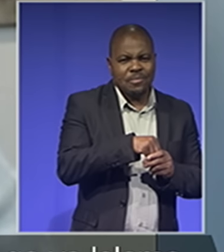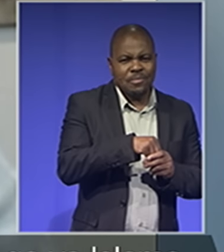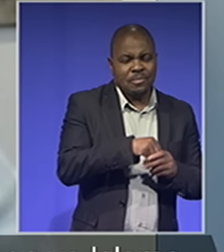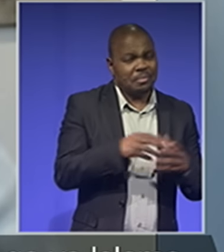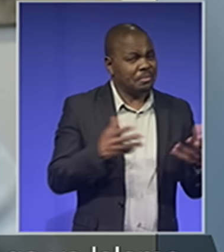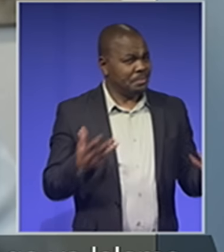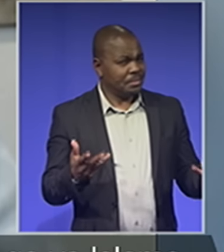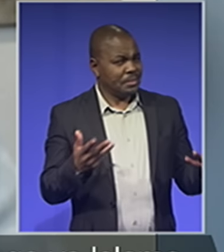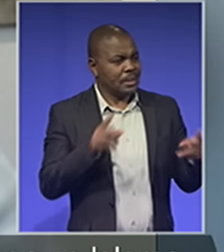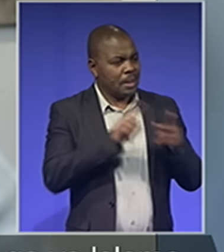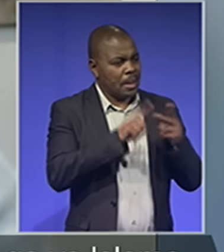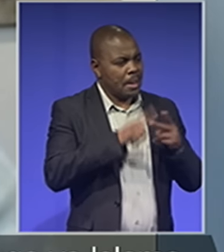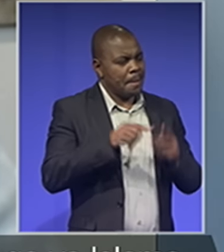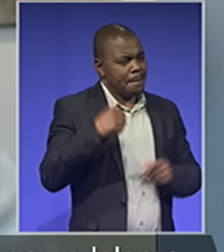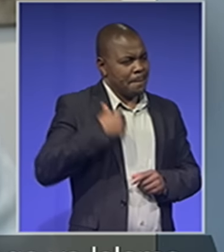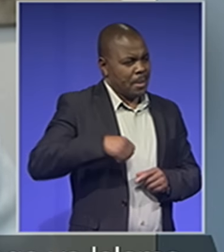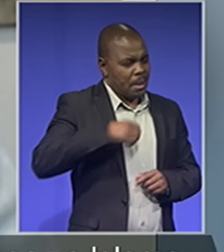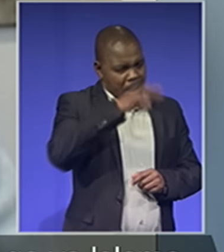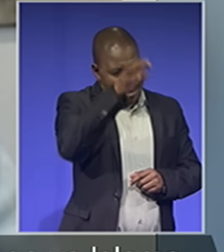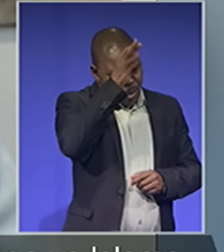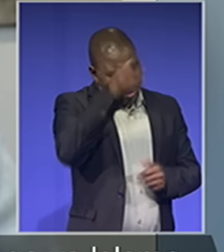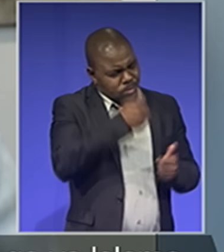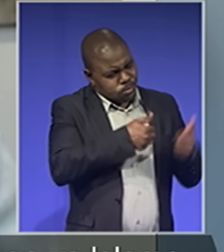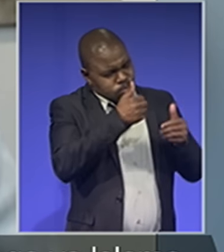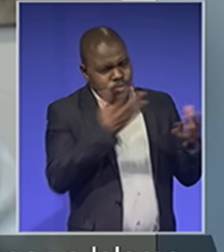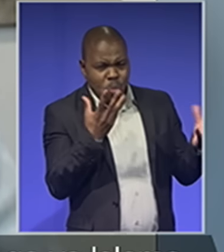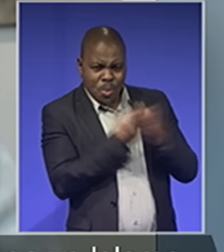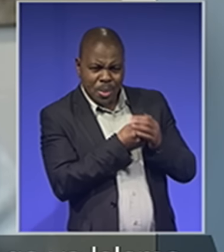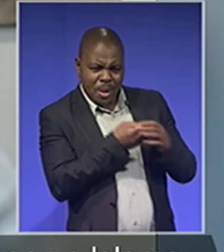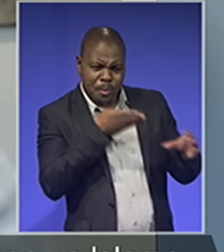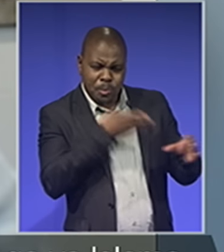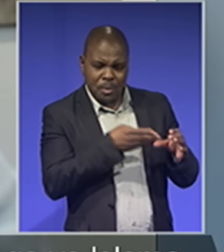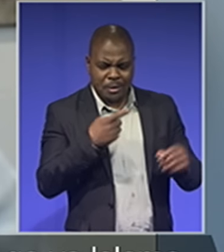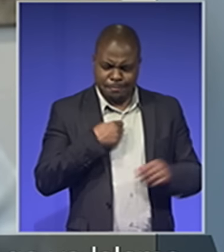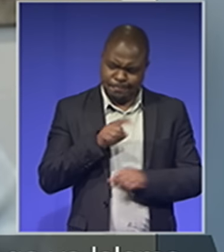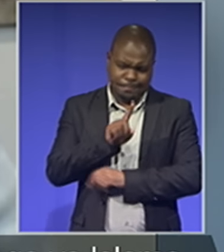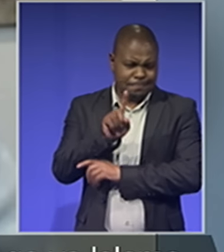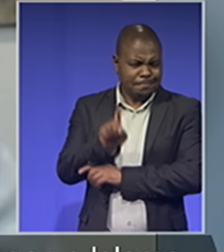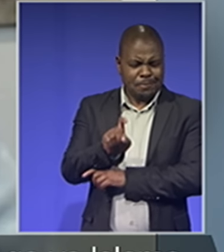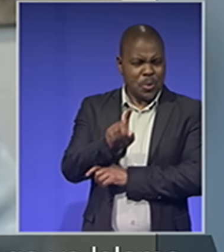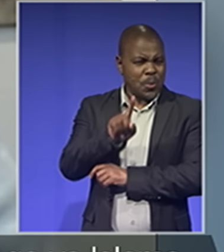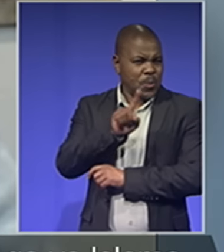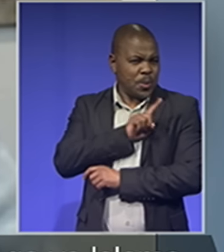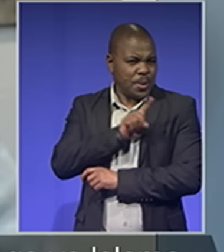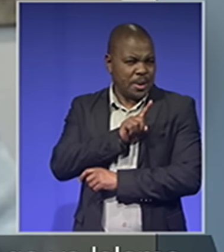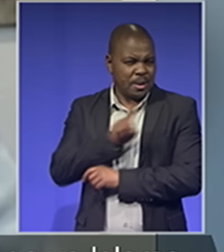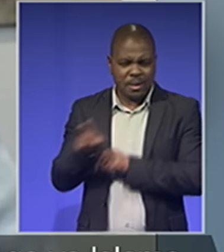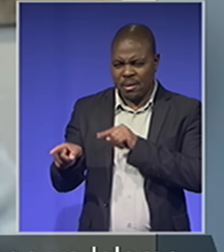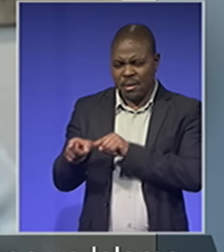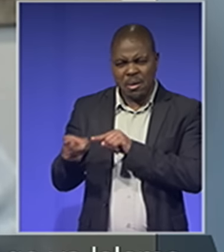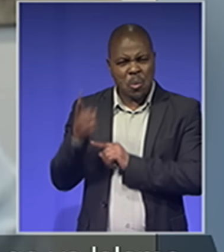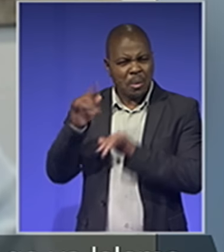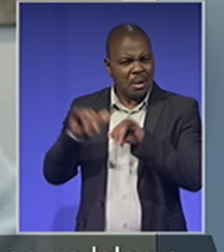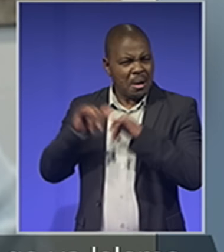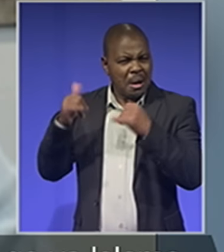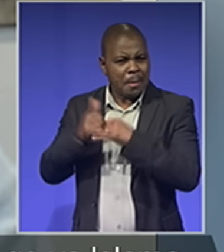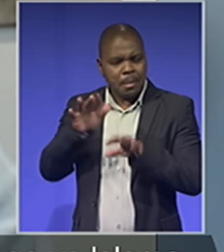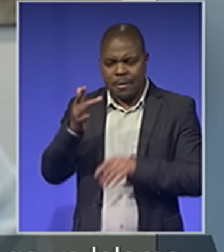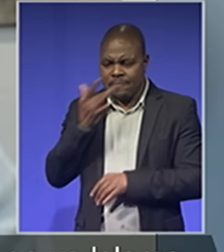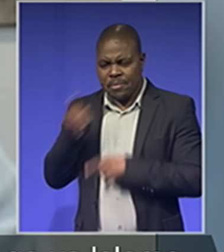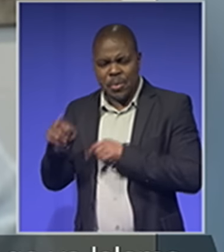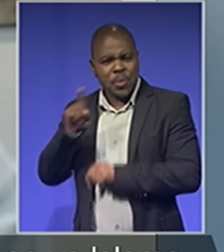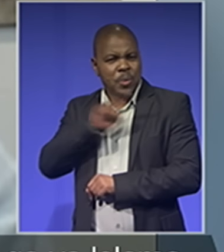senior metropolitan police officers, one begs the question as to why that one particular security company is receiving